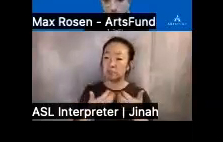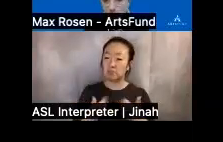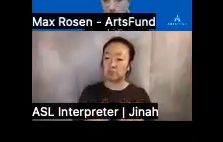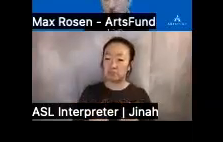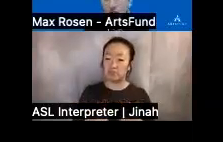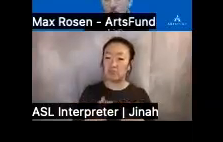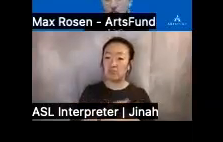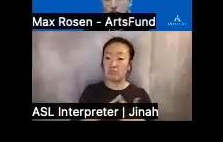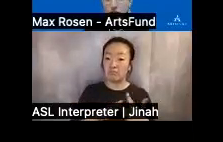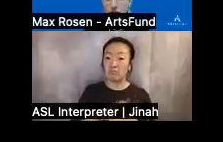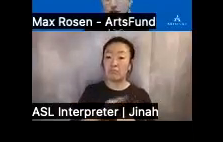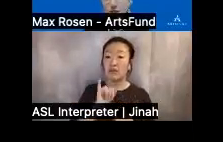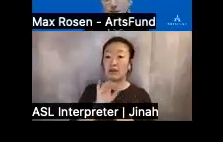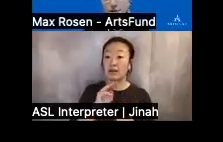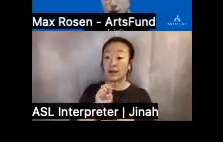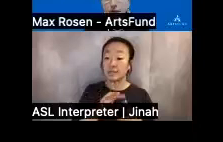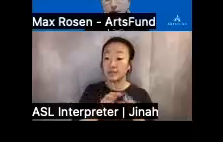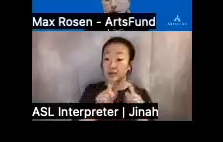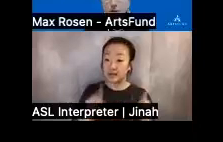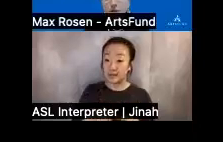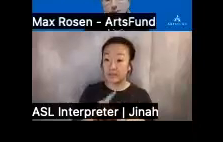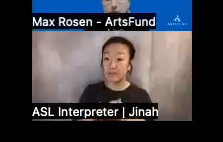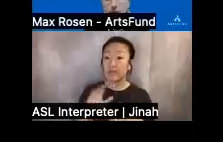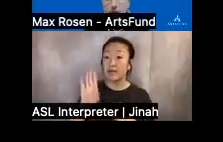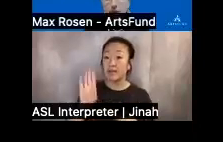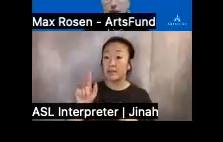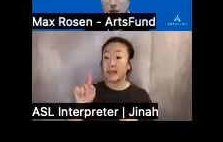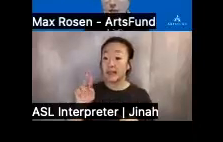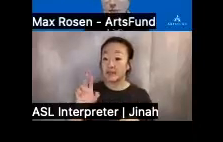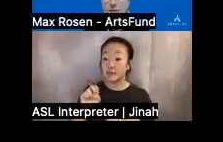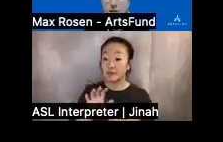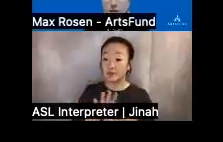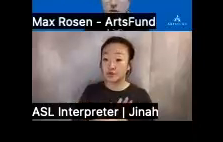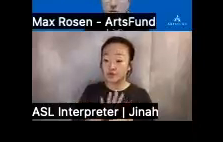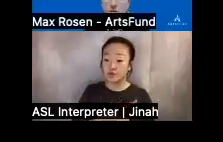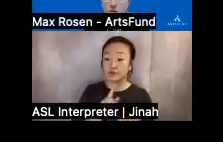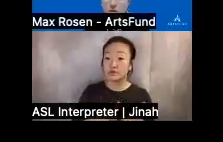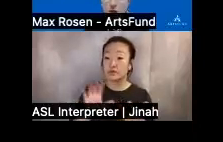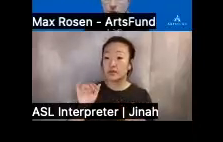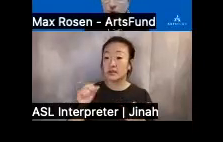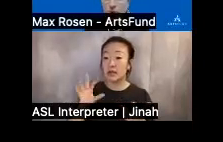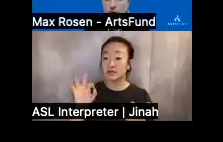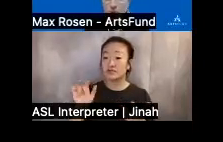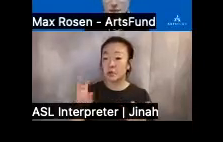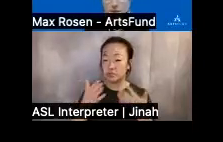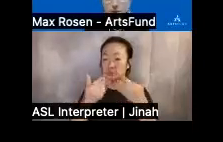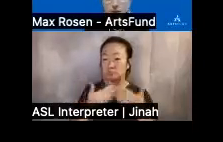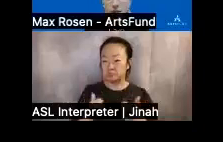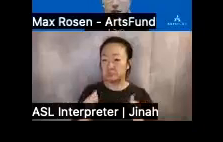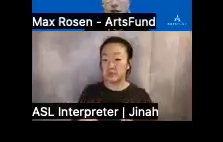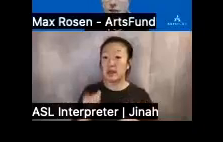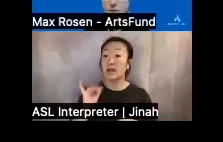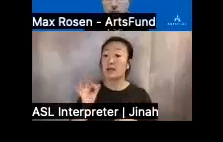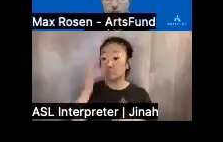income statement, balance sheet, and statement of cash flow separately. If you do choose to upload documents